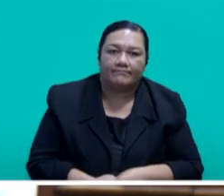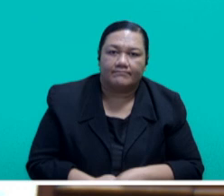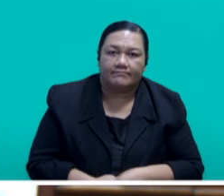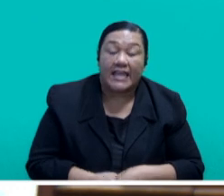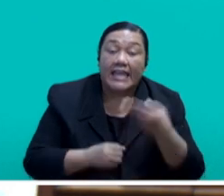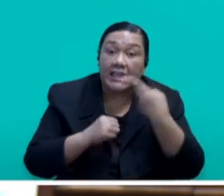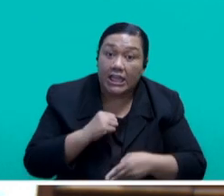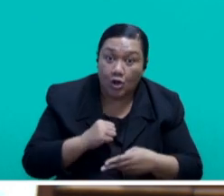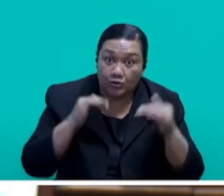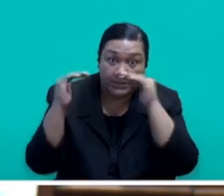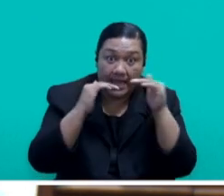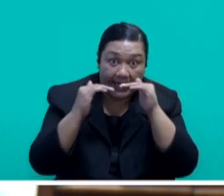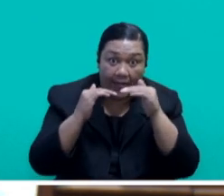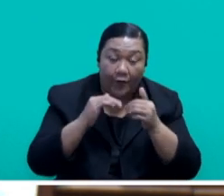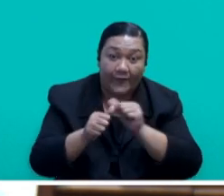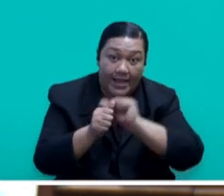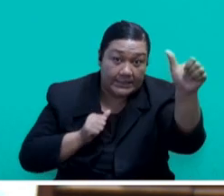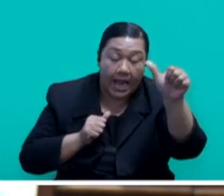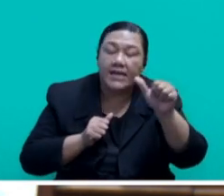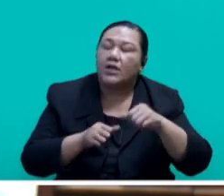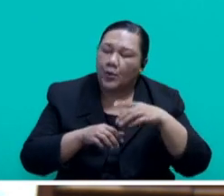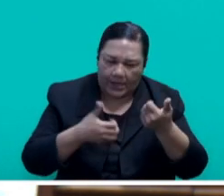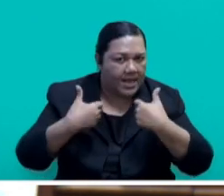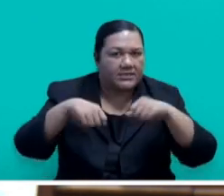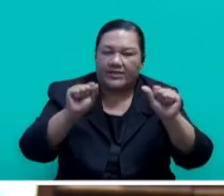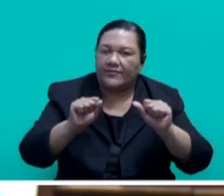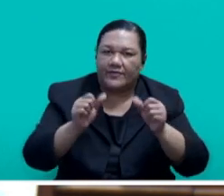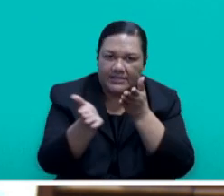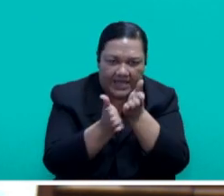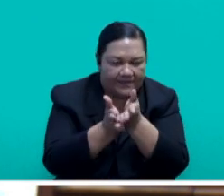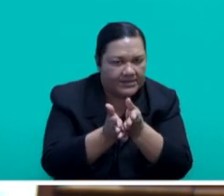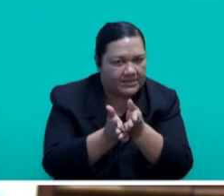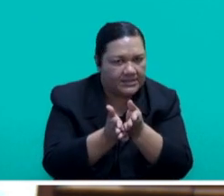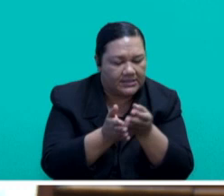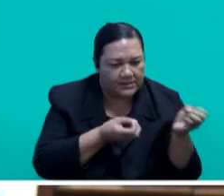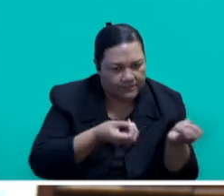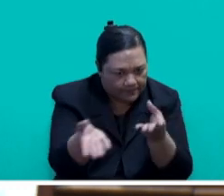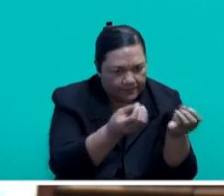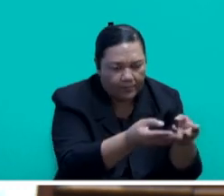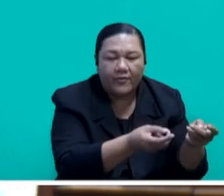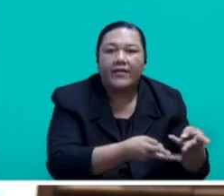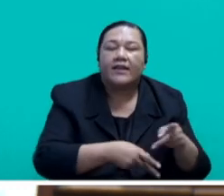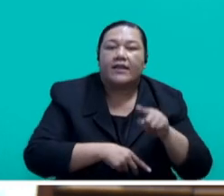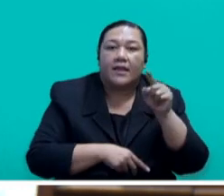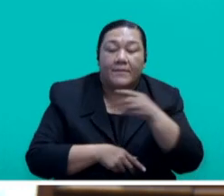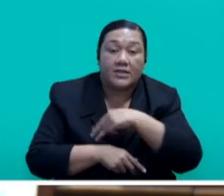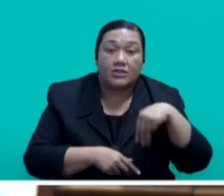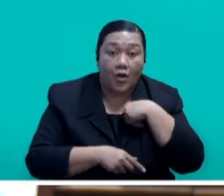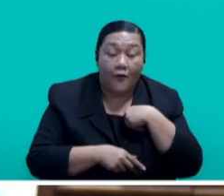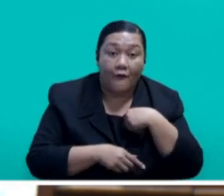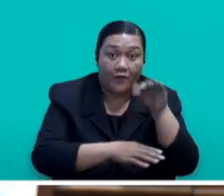of excellence will be achieved in service delivery. The Ministry of Foreign Affairs allocation has also